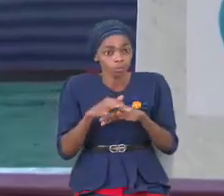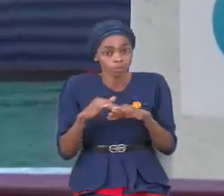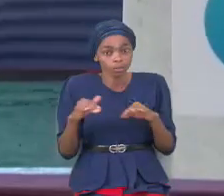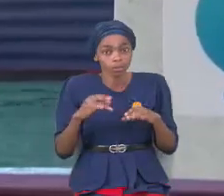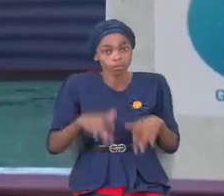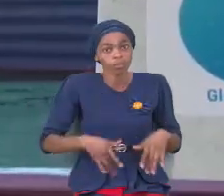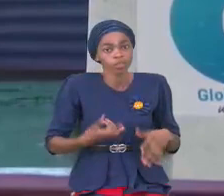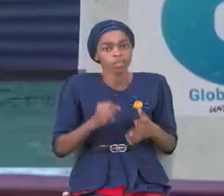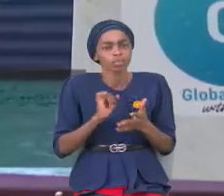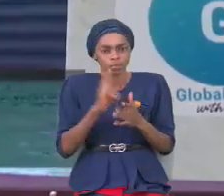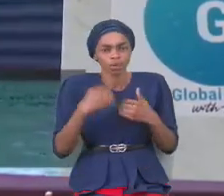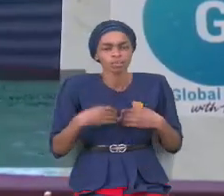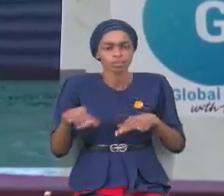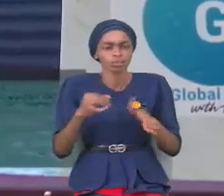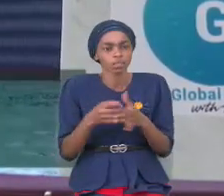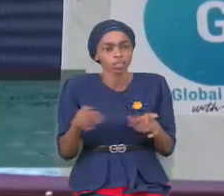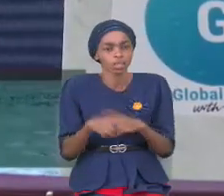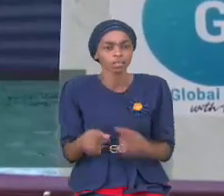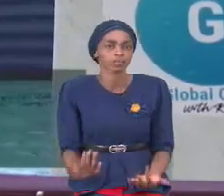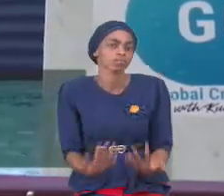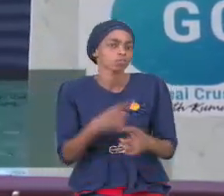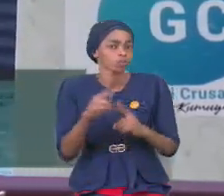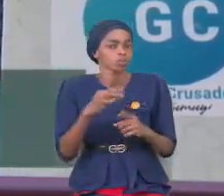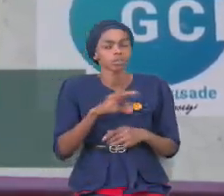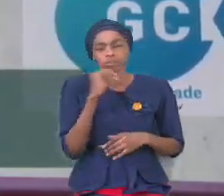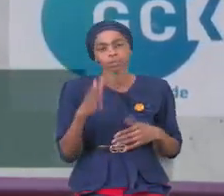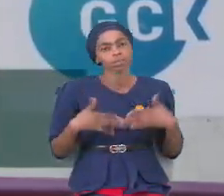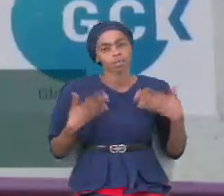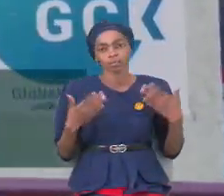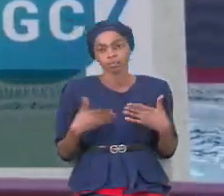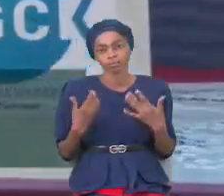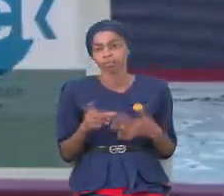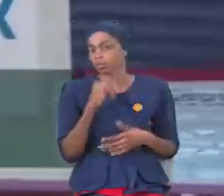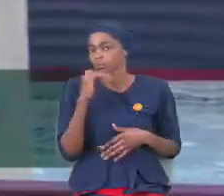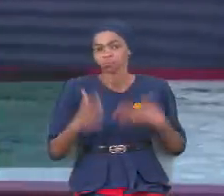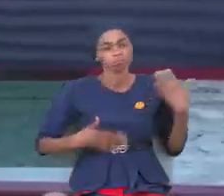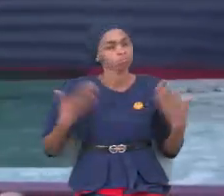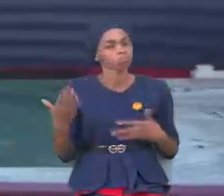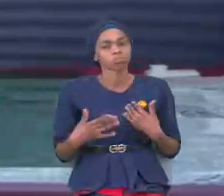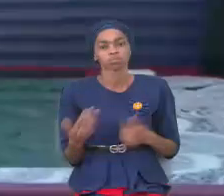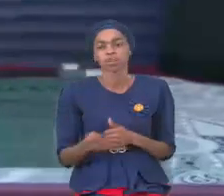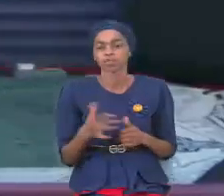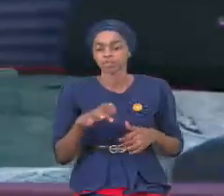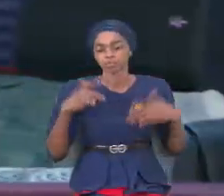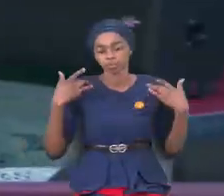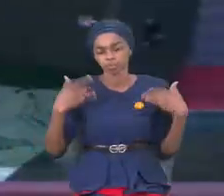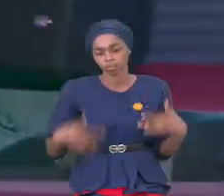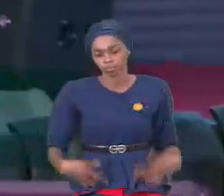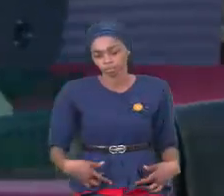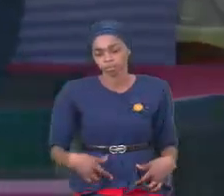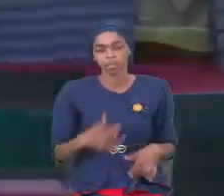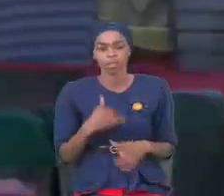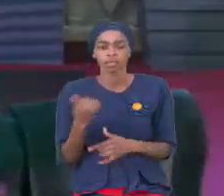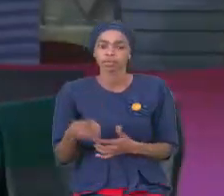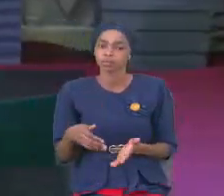sacrifice. When you are not happy, you are not joyful, when everything is down and everything is going the downward direction, and